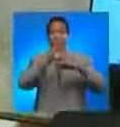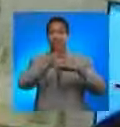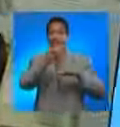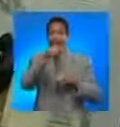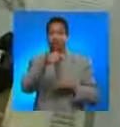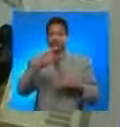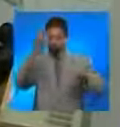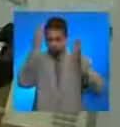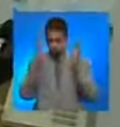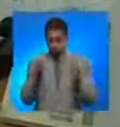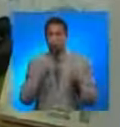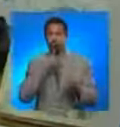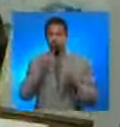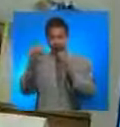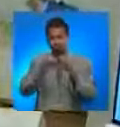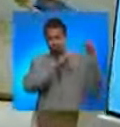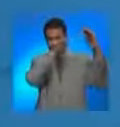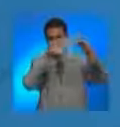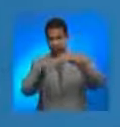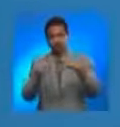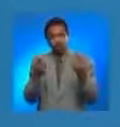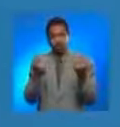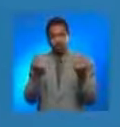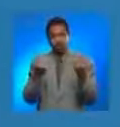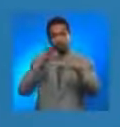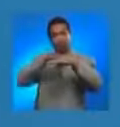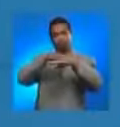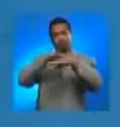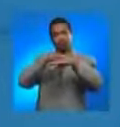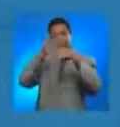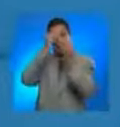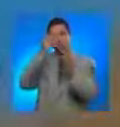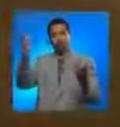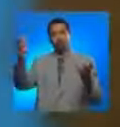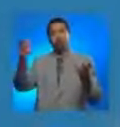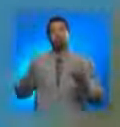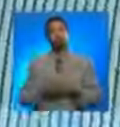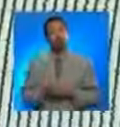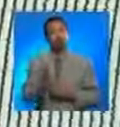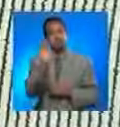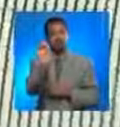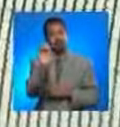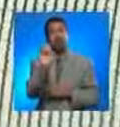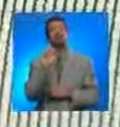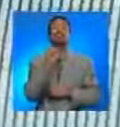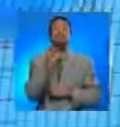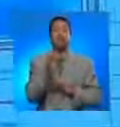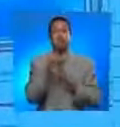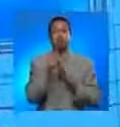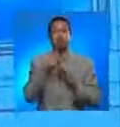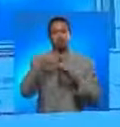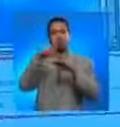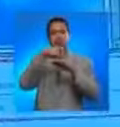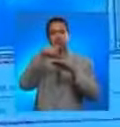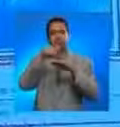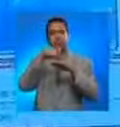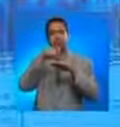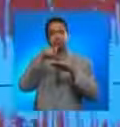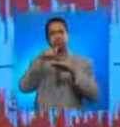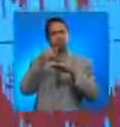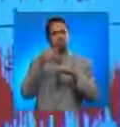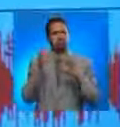tsunami was generated, a tsunami watch will be issued immediately. On the contrary, if there is confirmation that no tsunami has